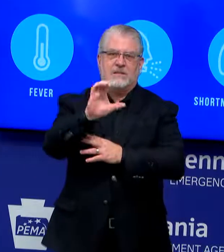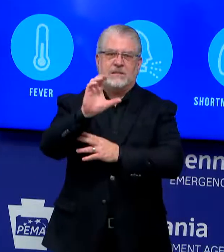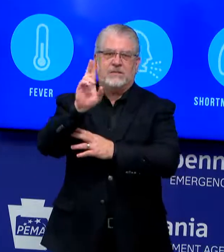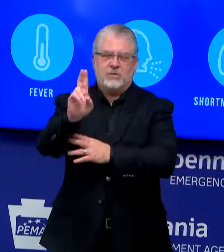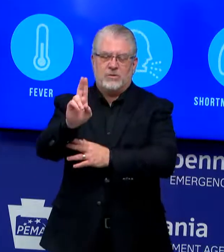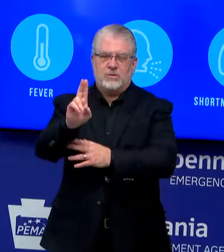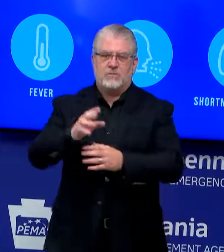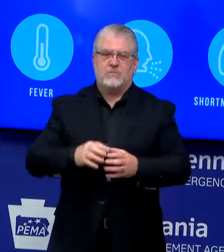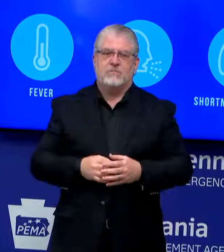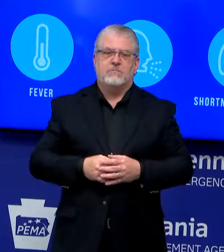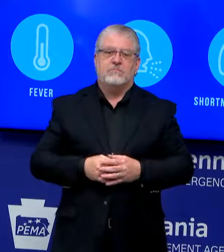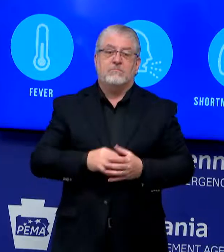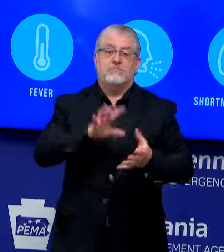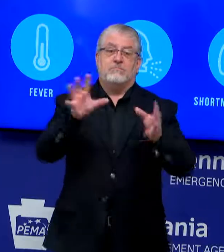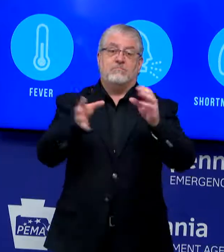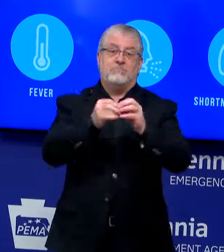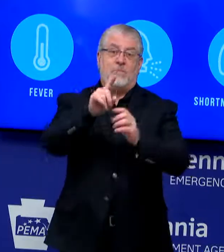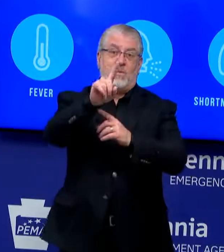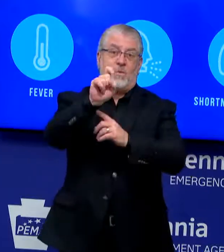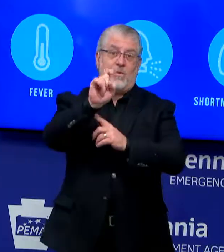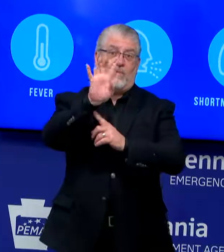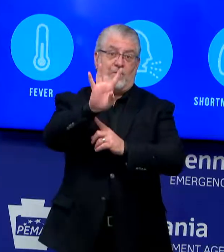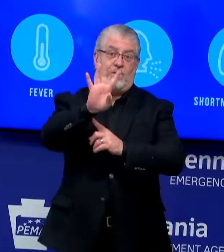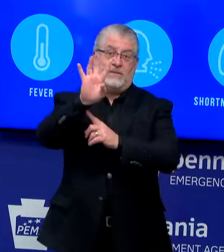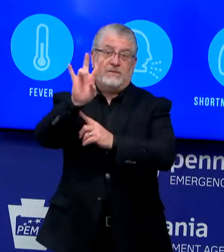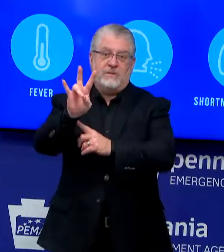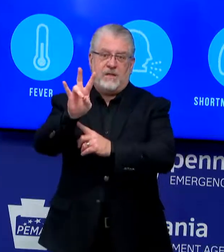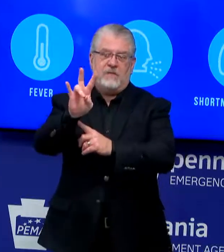use of a ventilator or a breathing machine.